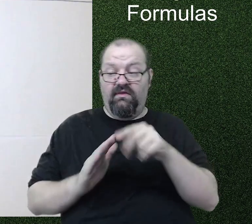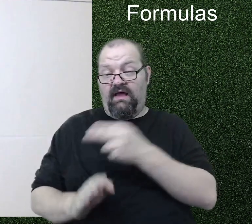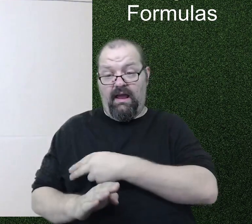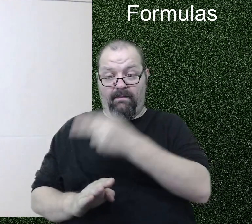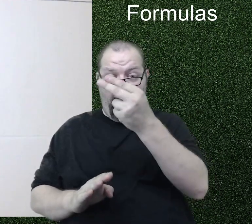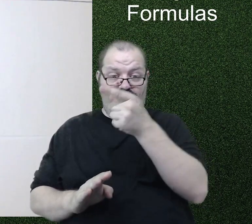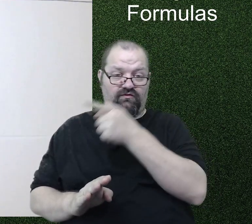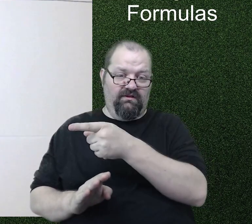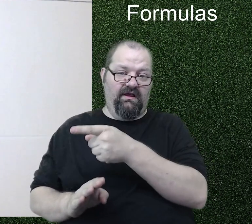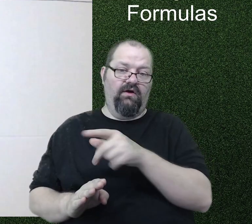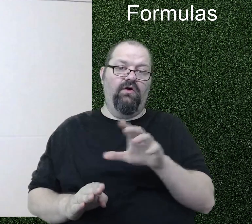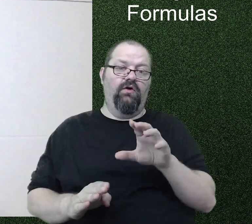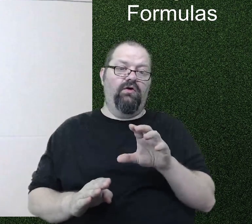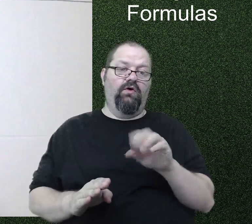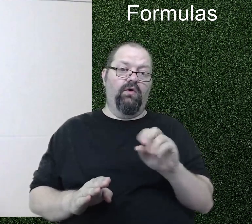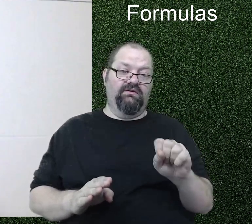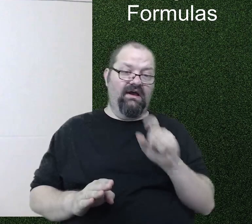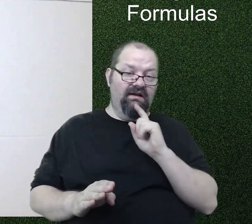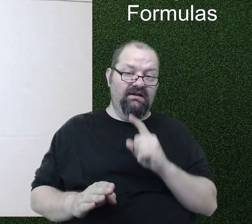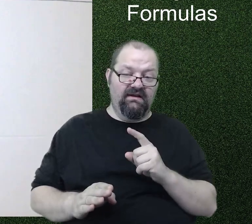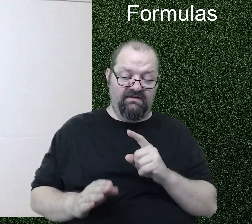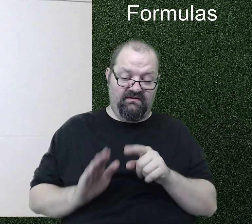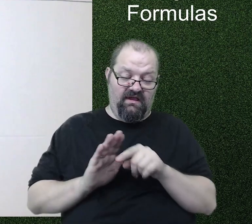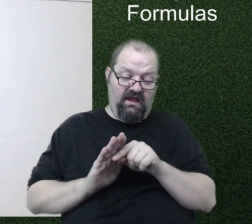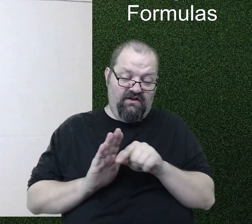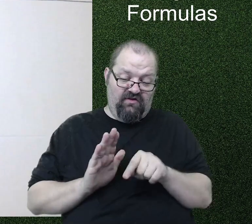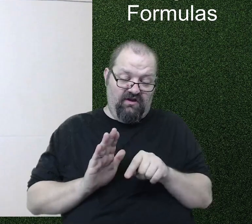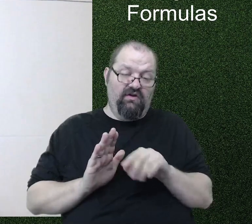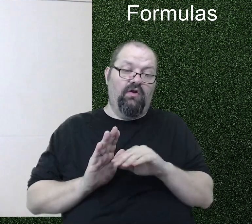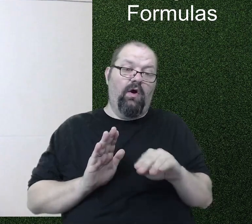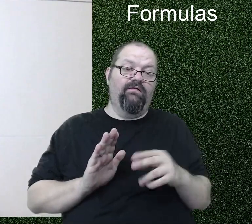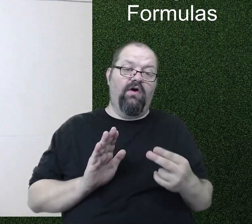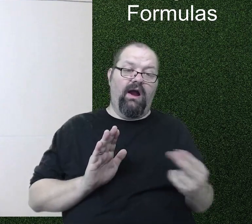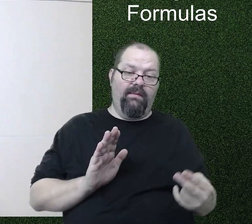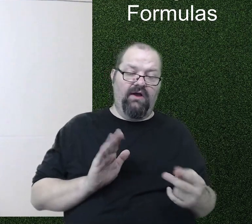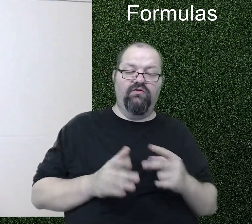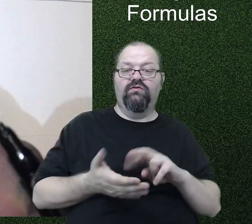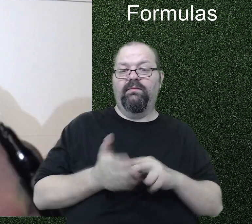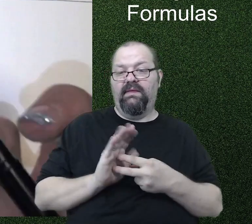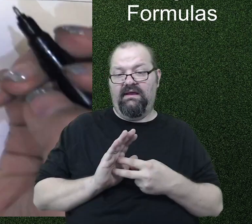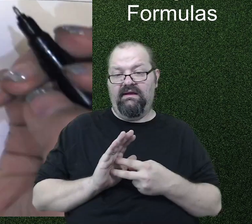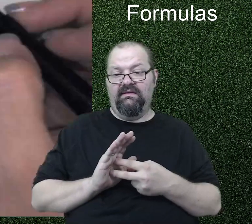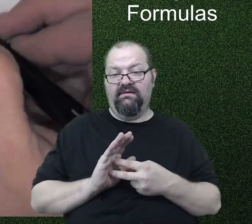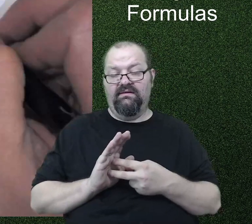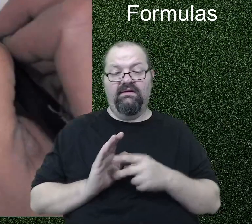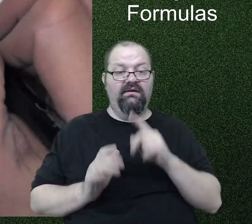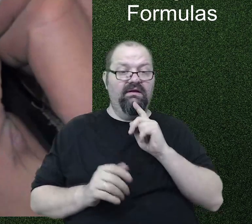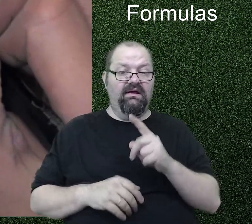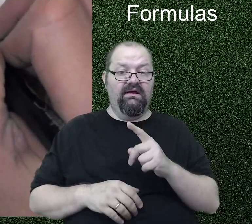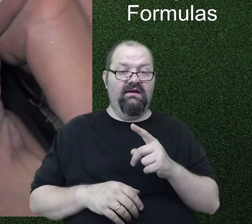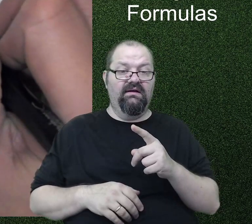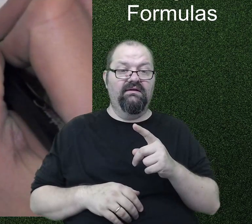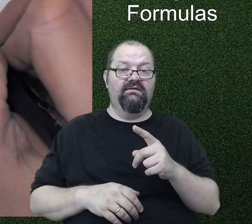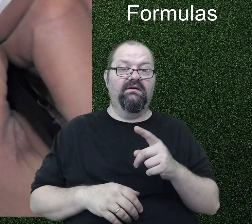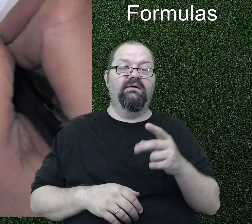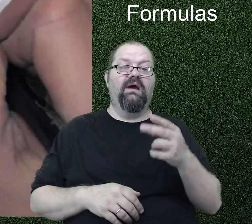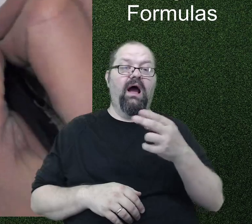here. Cosine is adjacent over hypotenuse. So adjacent is hypotenuse